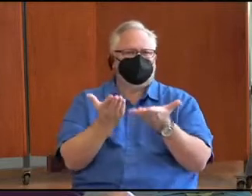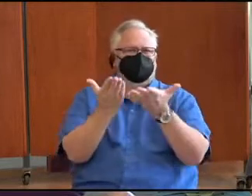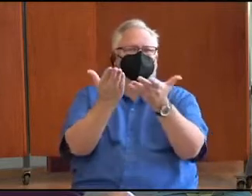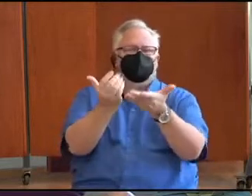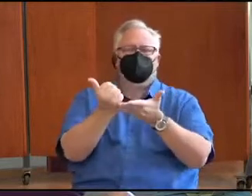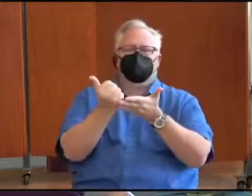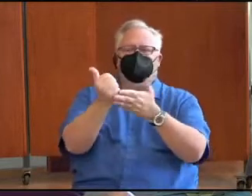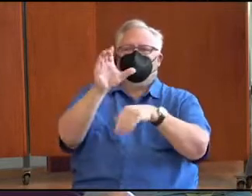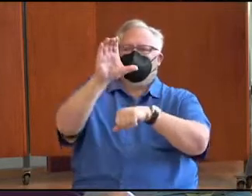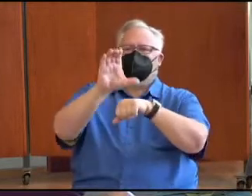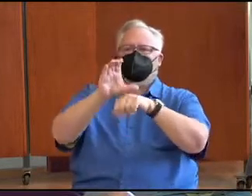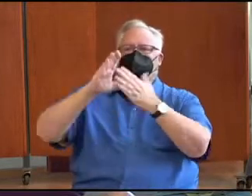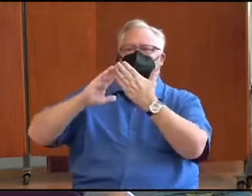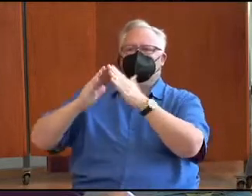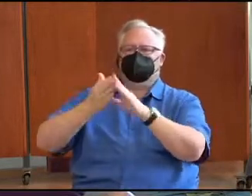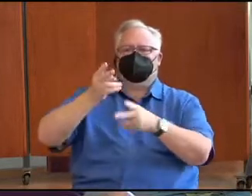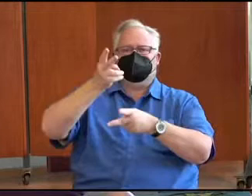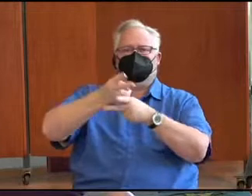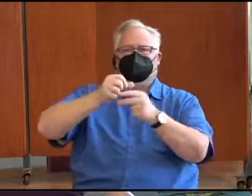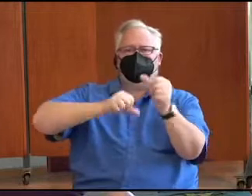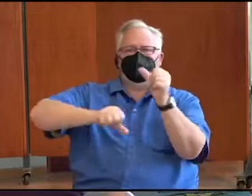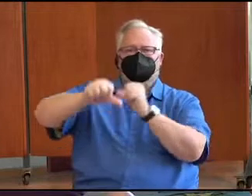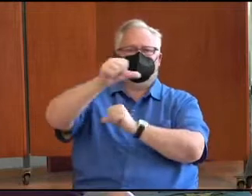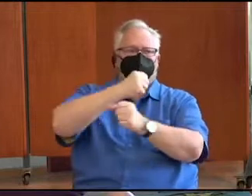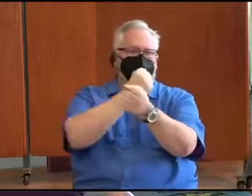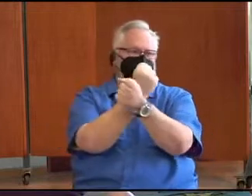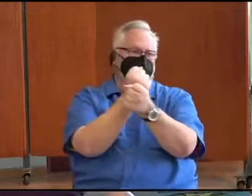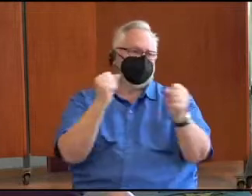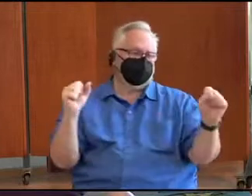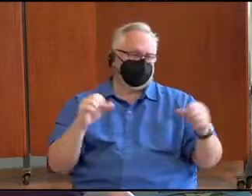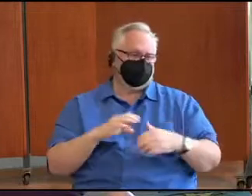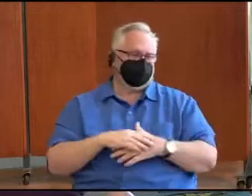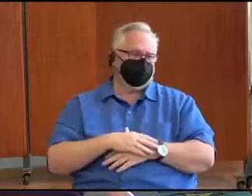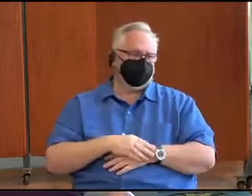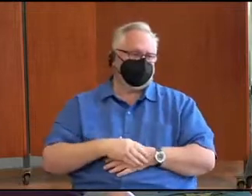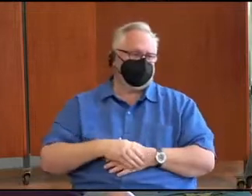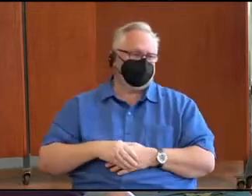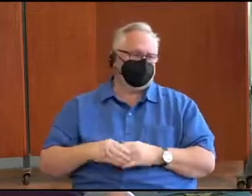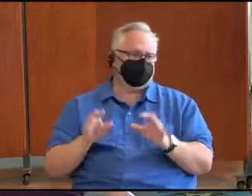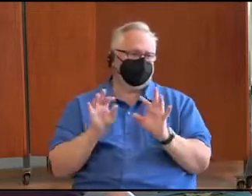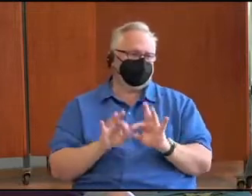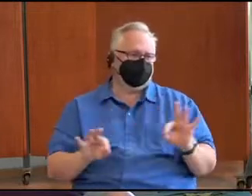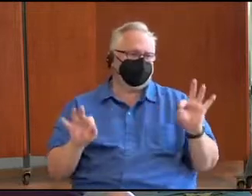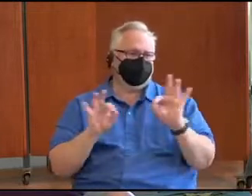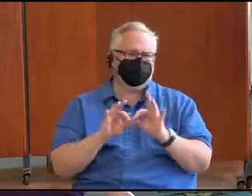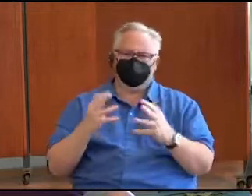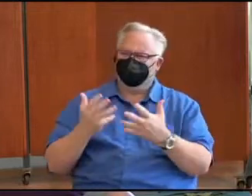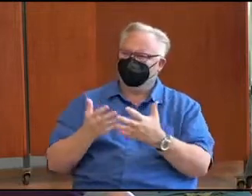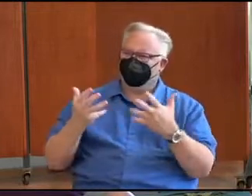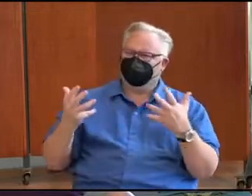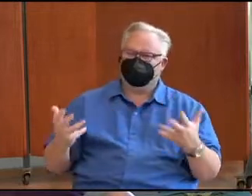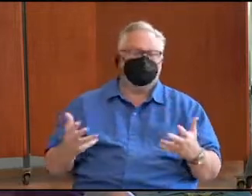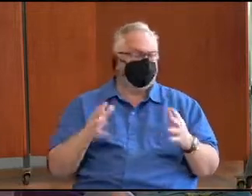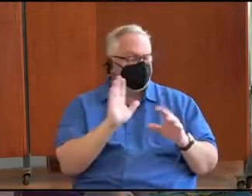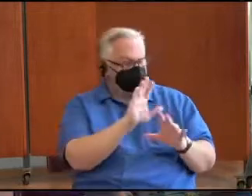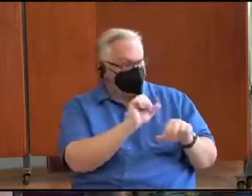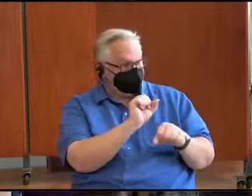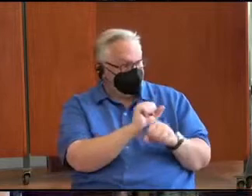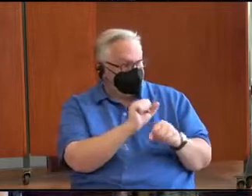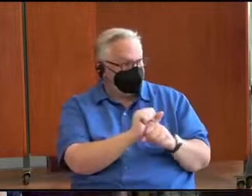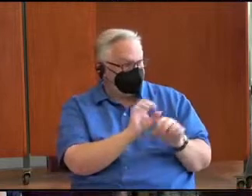our congregations keep one another safe. That was really important in this presidency. Ooh, that's a lot. It's a very important job,